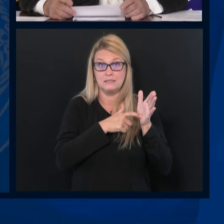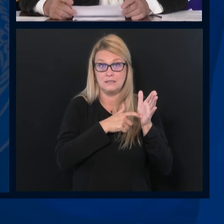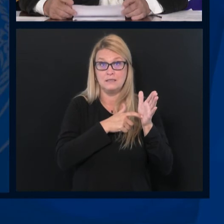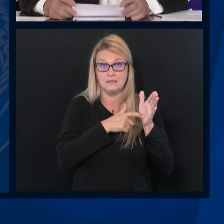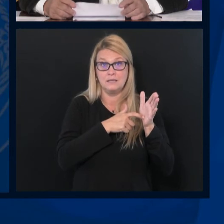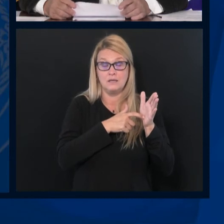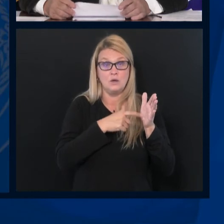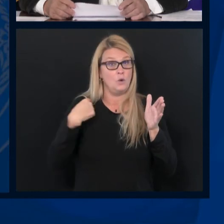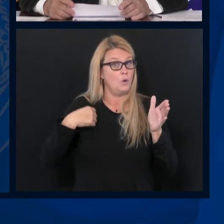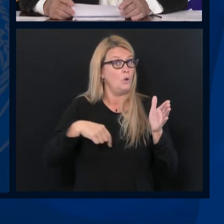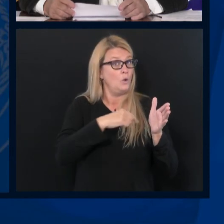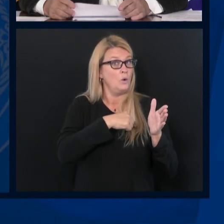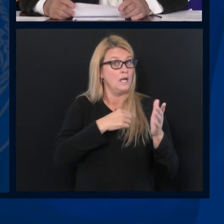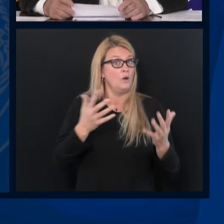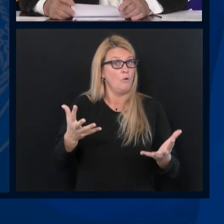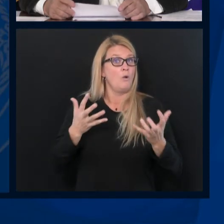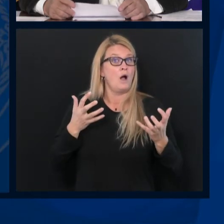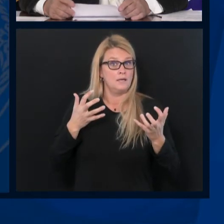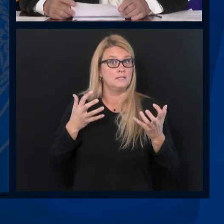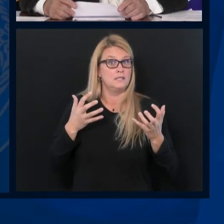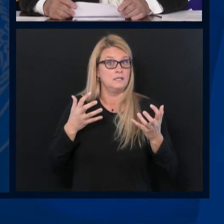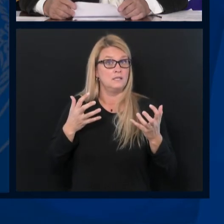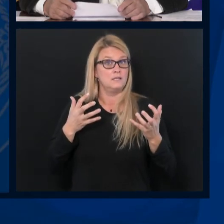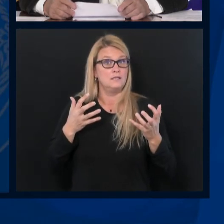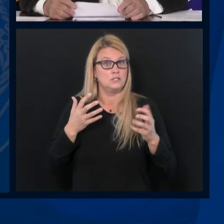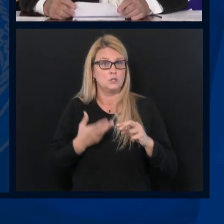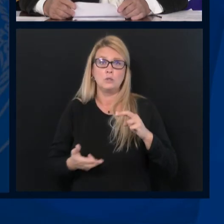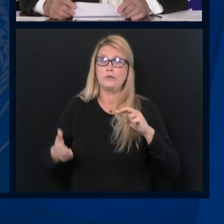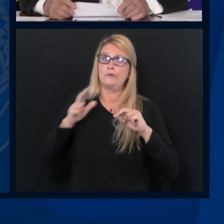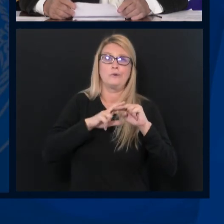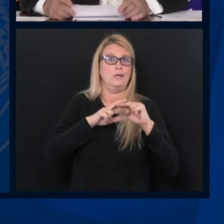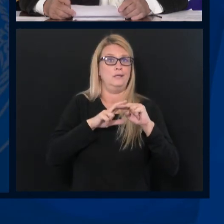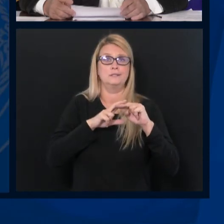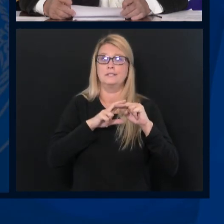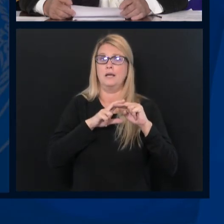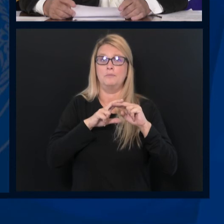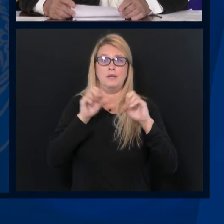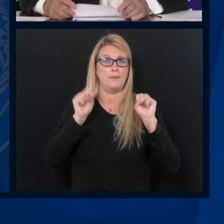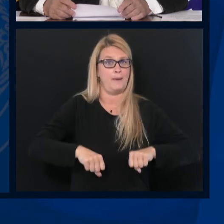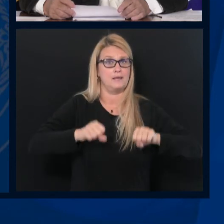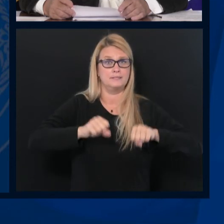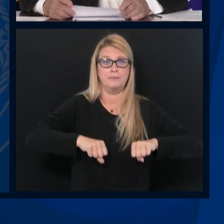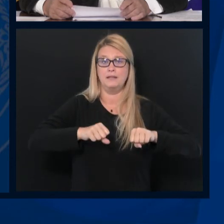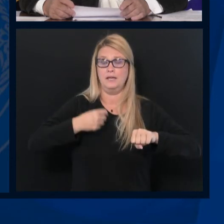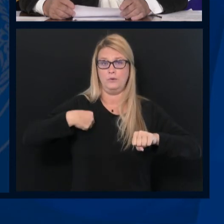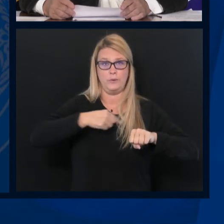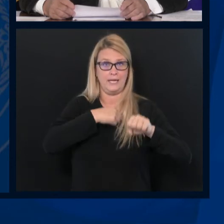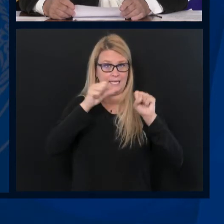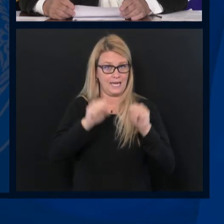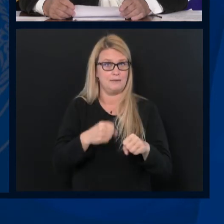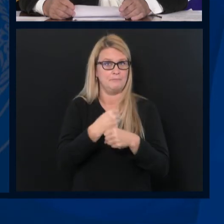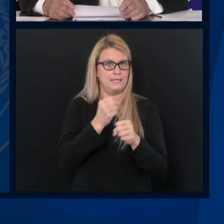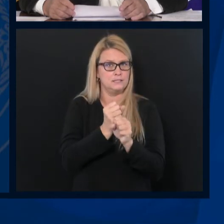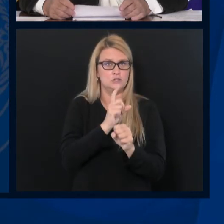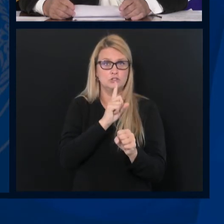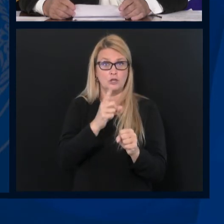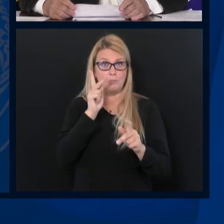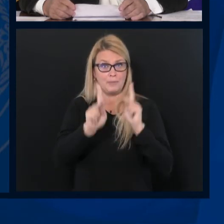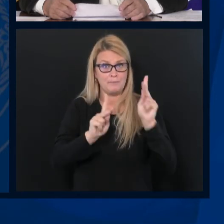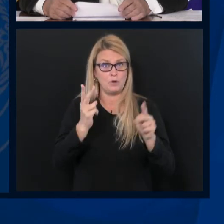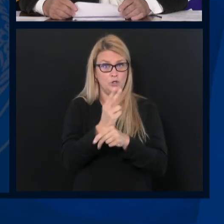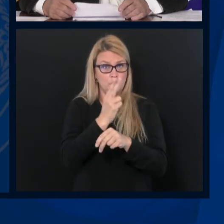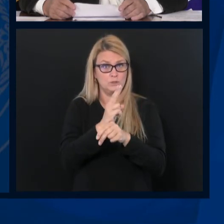we sure want to amp up every possibility that we can to make sure people have got masks